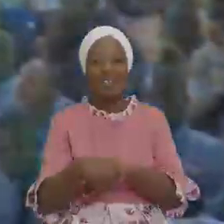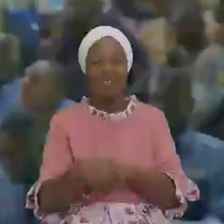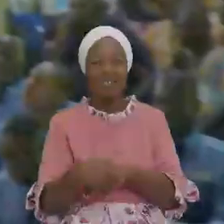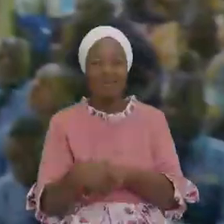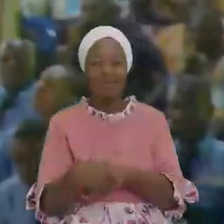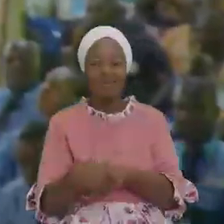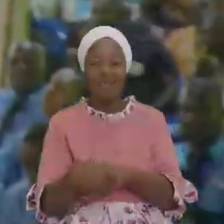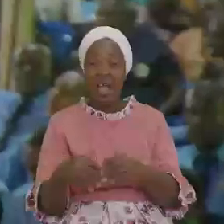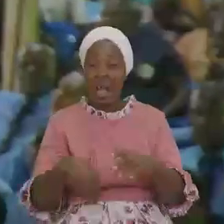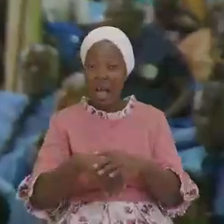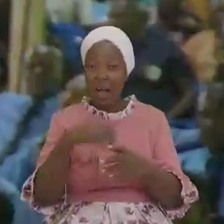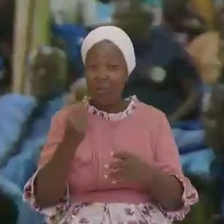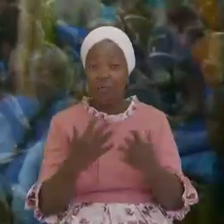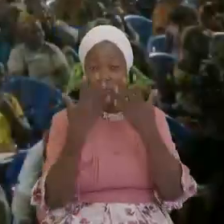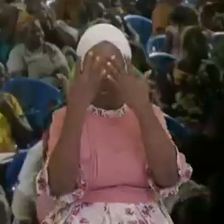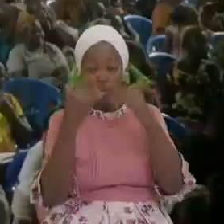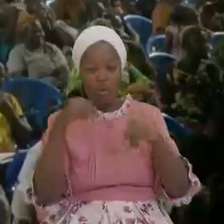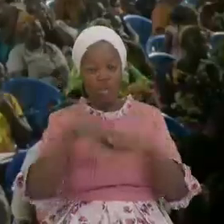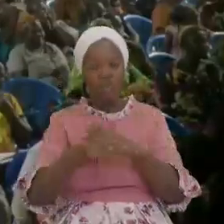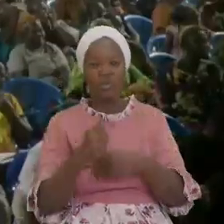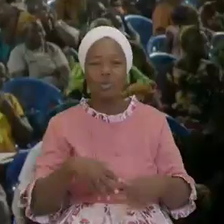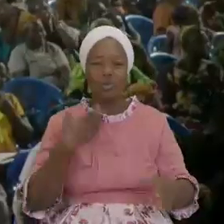Out of sorrow into joy.